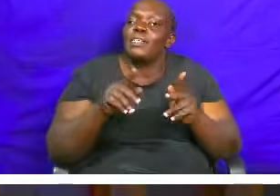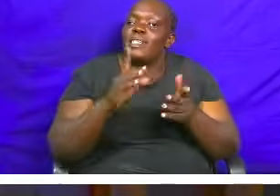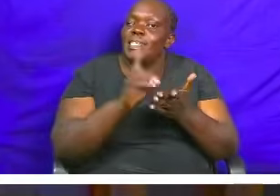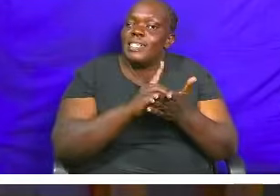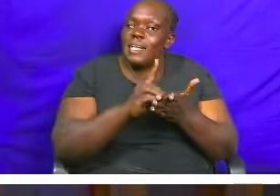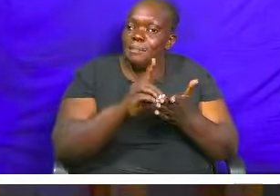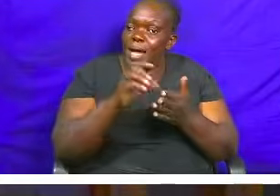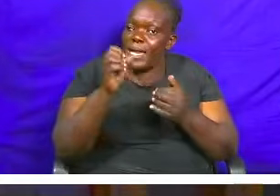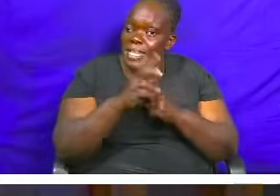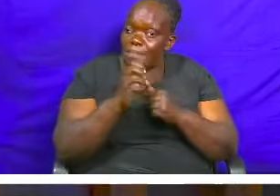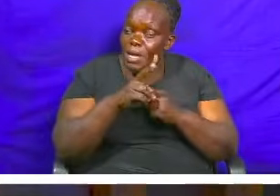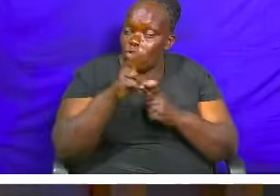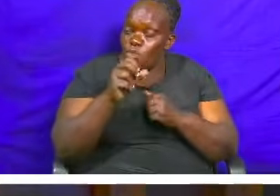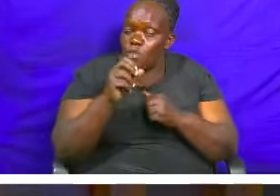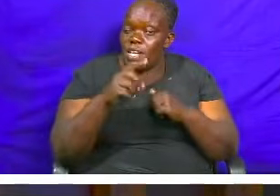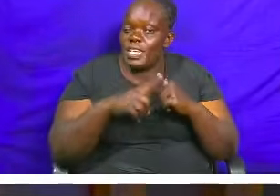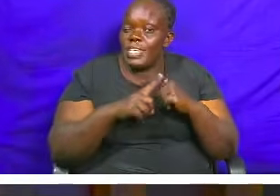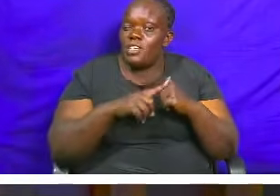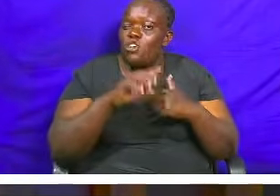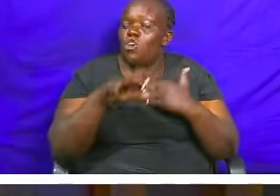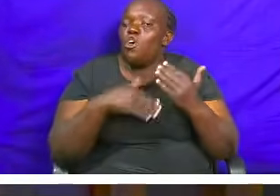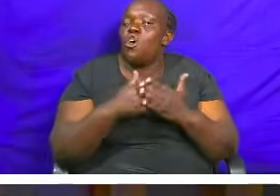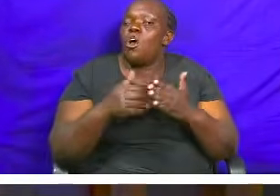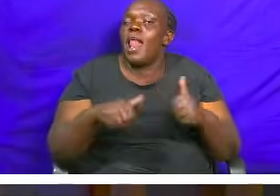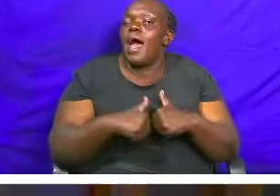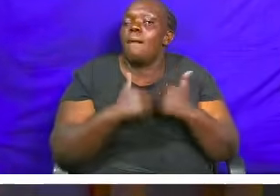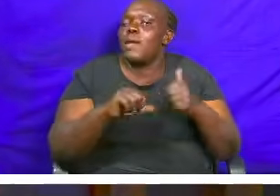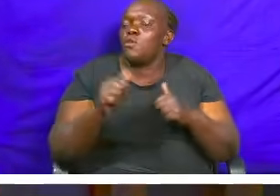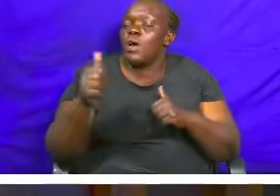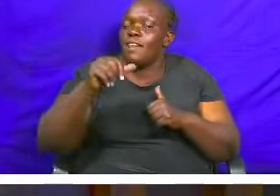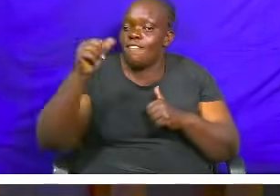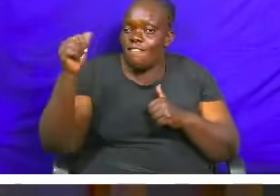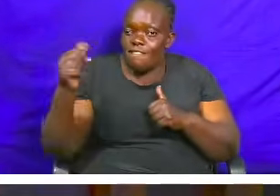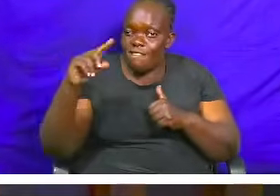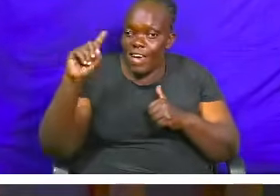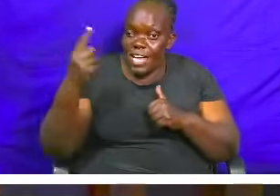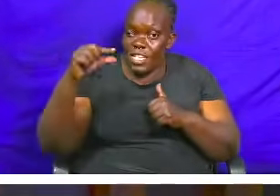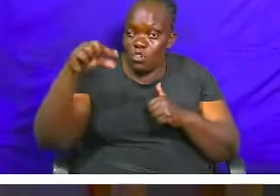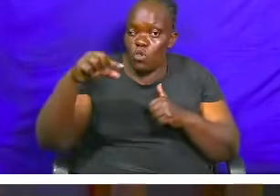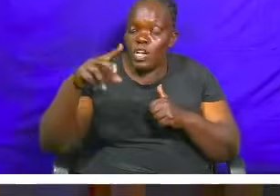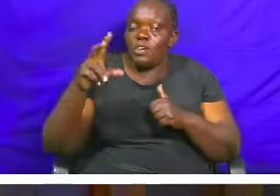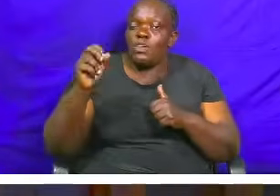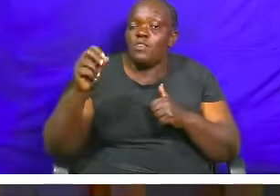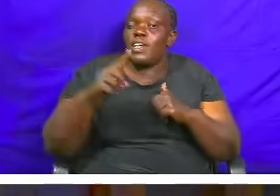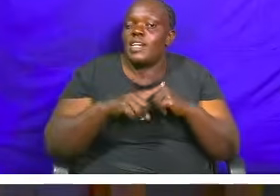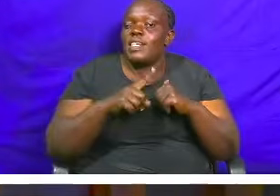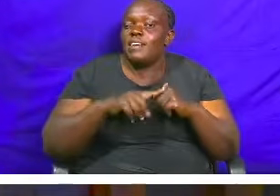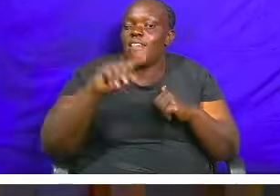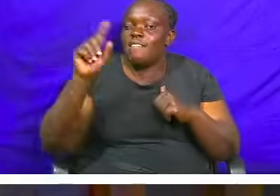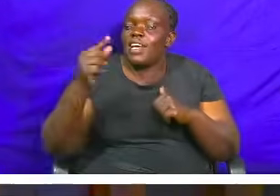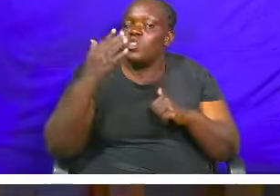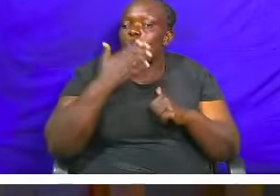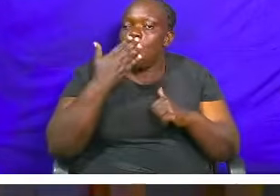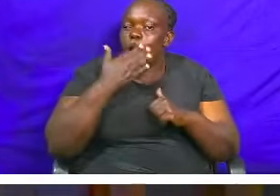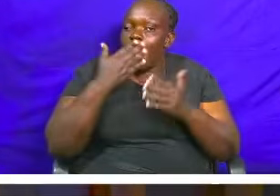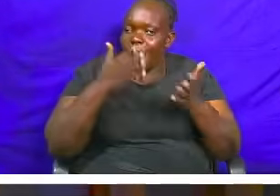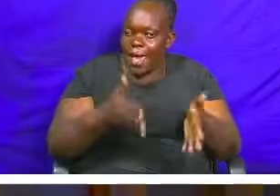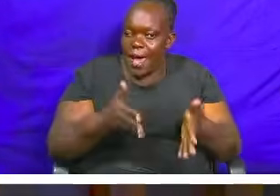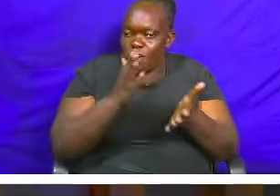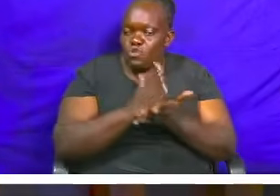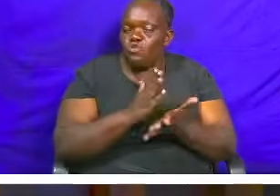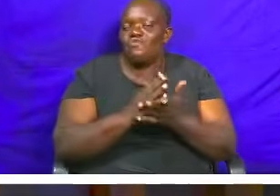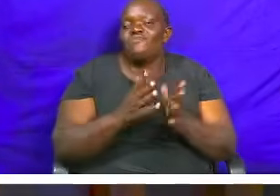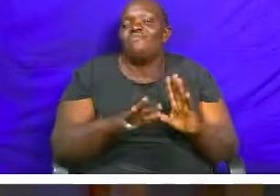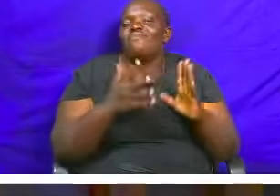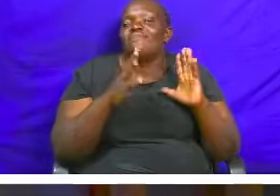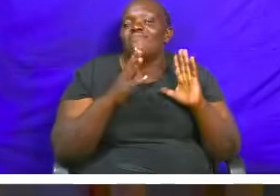2026. So going well, first quarter of 2027, we might have our first oil export. Very good. Makofi kabisa hapo, hiyo ni kitu